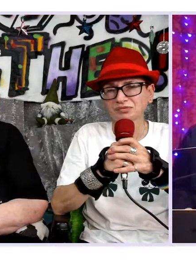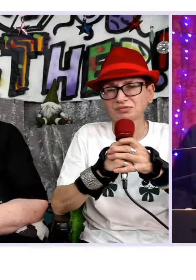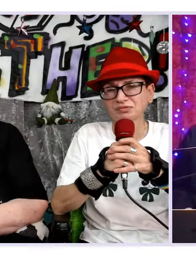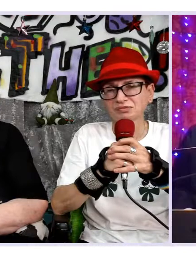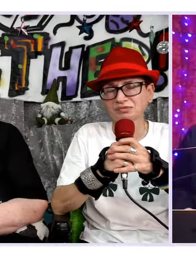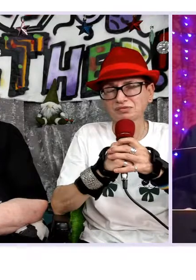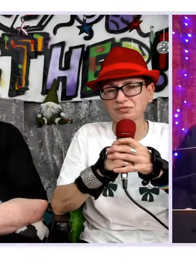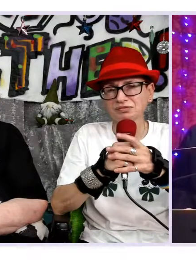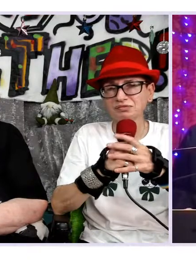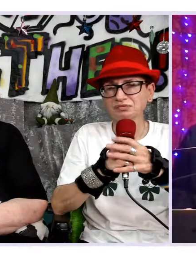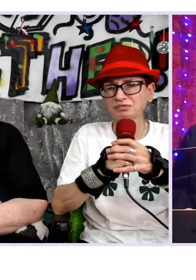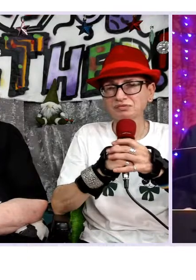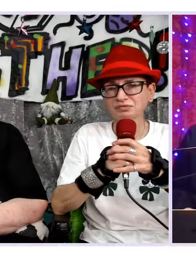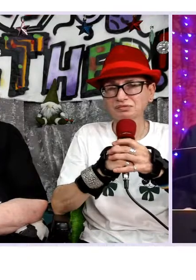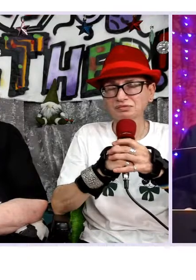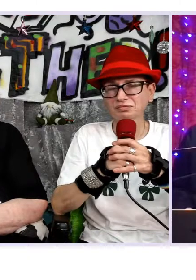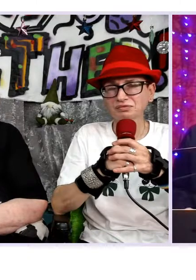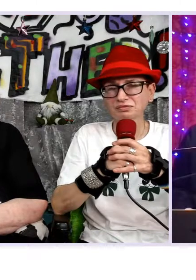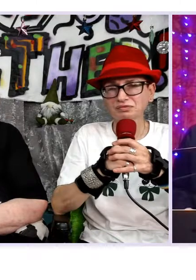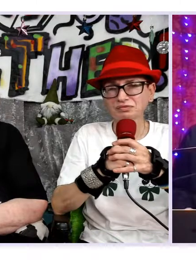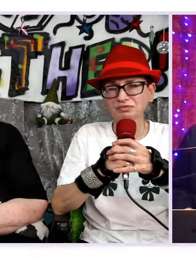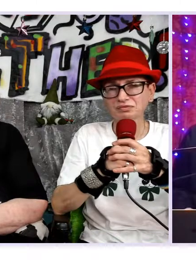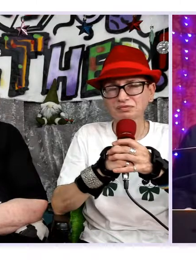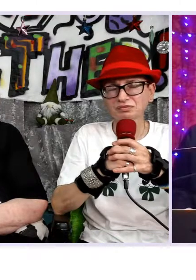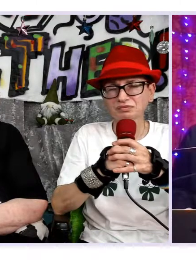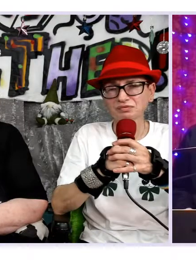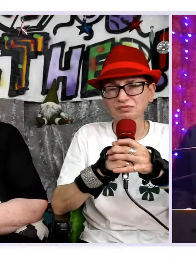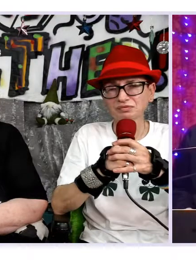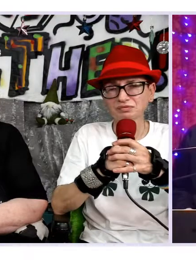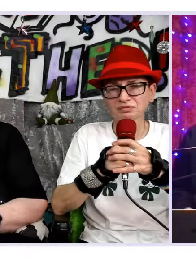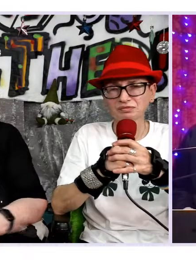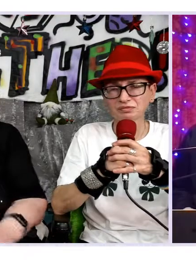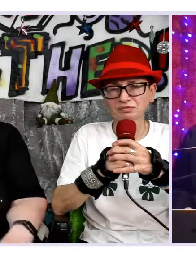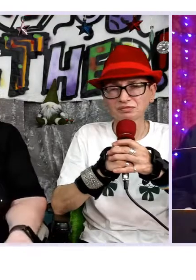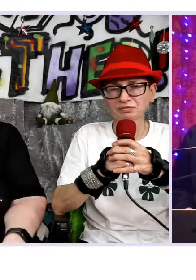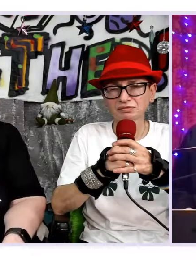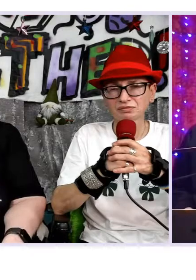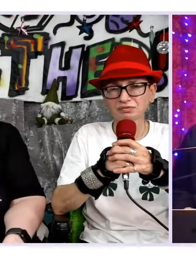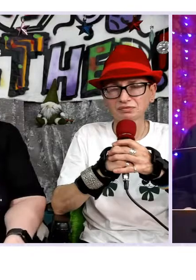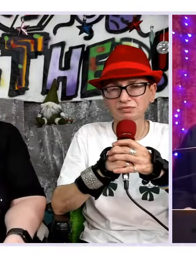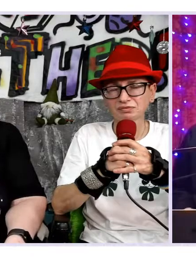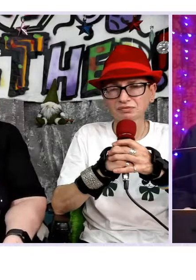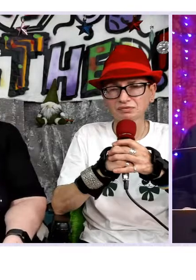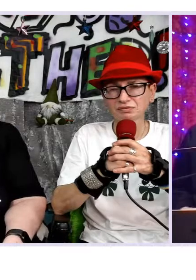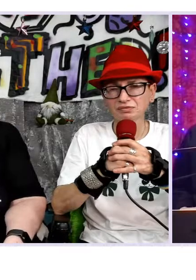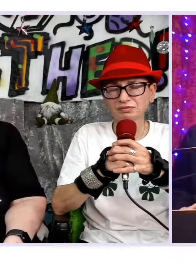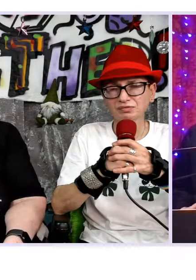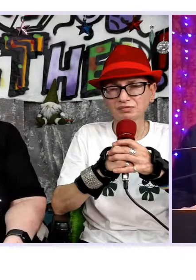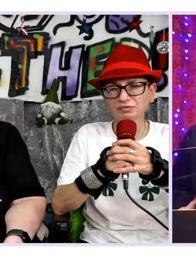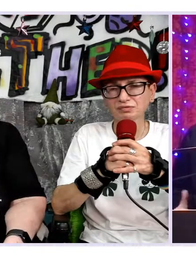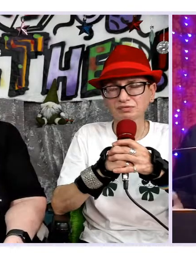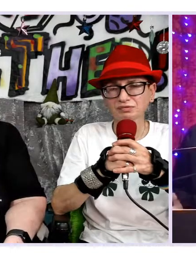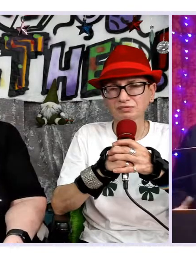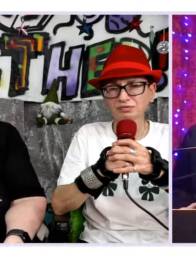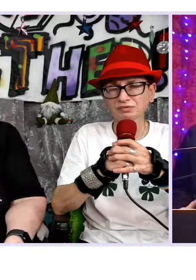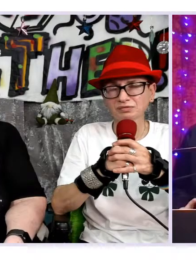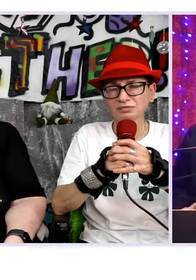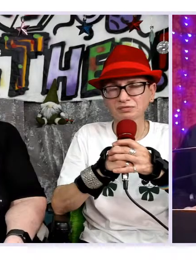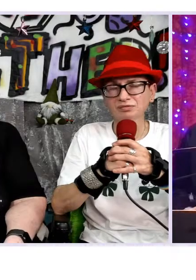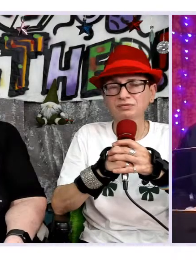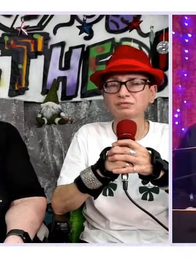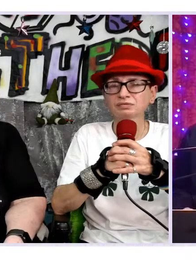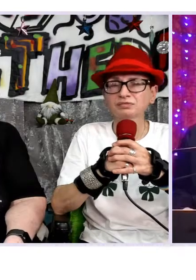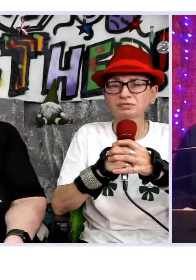It's interesting, kind of what you said around it being a judged sport, because you do have things like diving